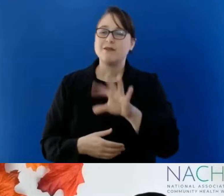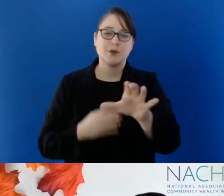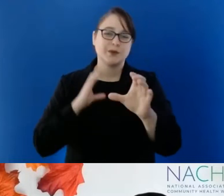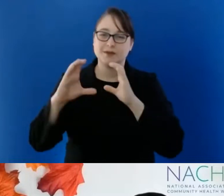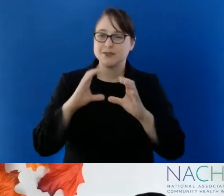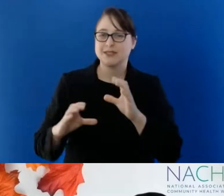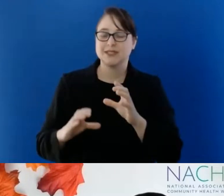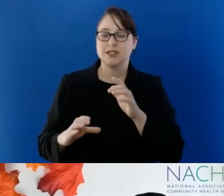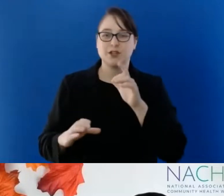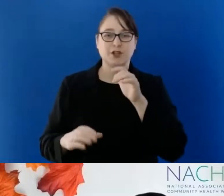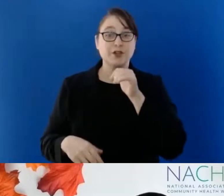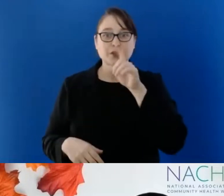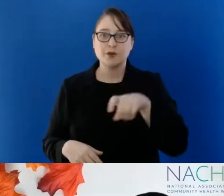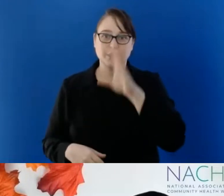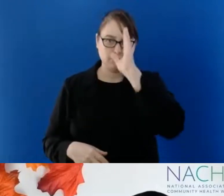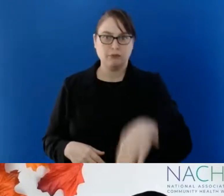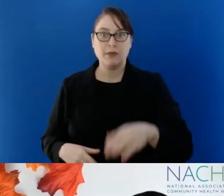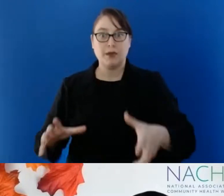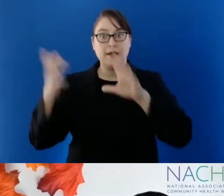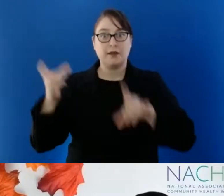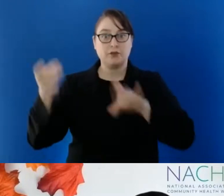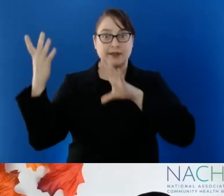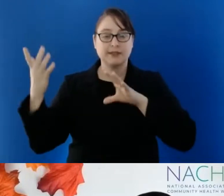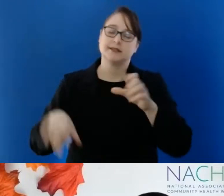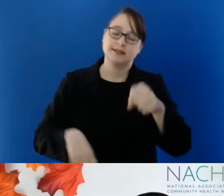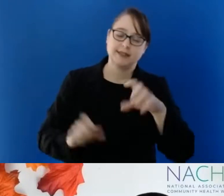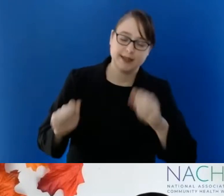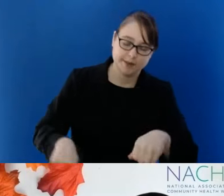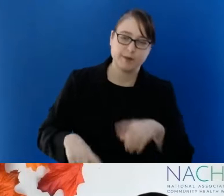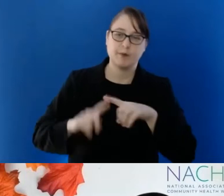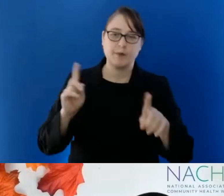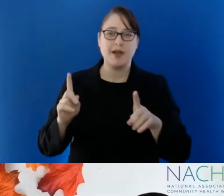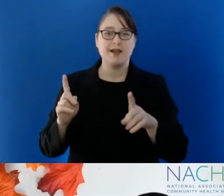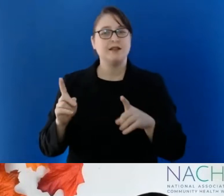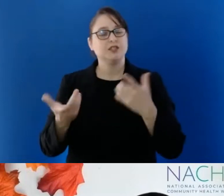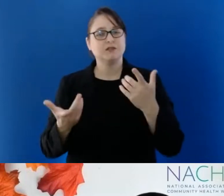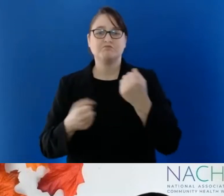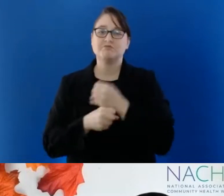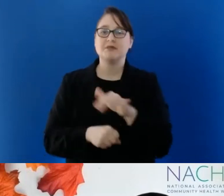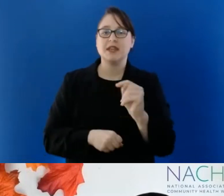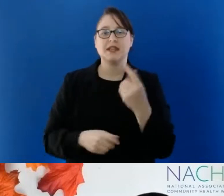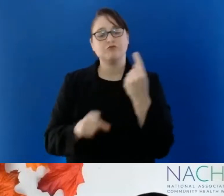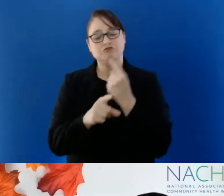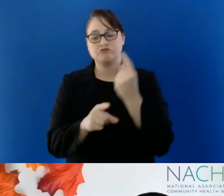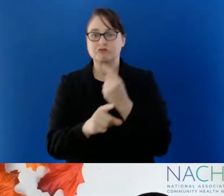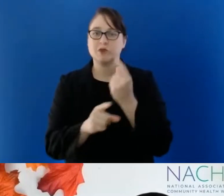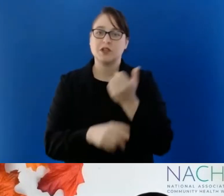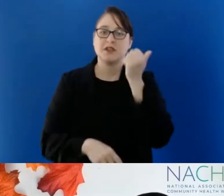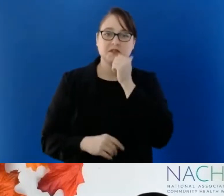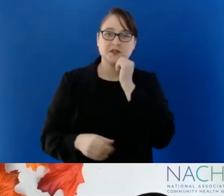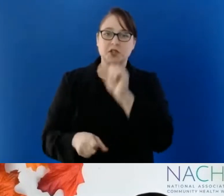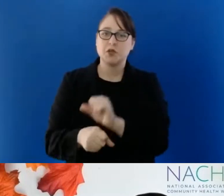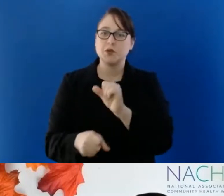that there's a crisis. I mean, yes, there could be a crisis for people, but to make it such that it's part of the regular day-to-day work that you're doing as a community